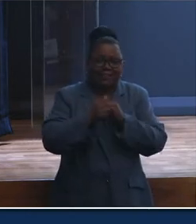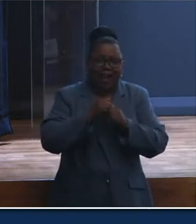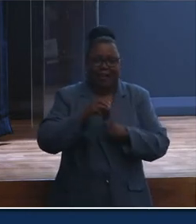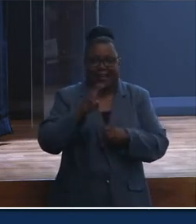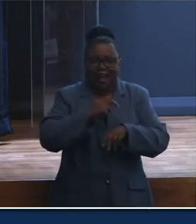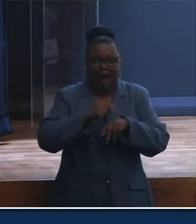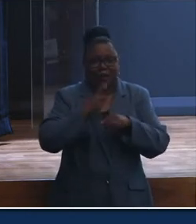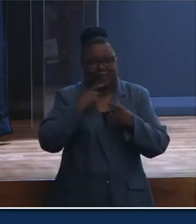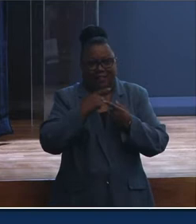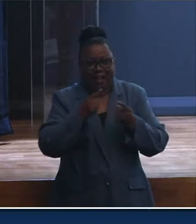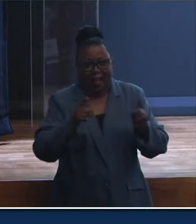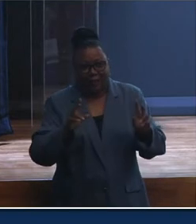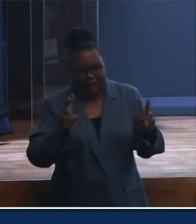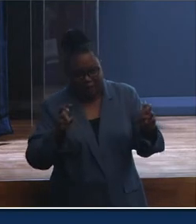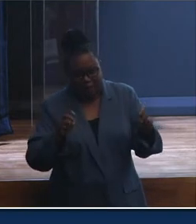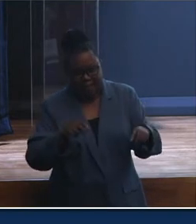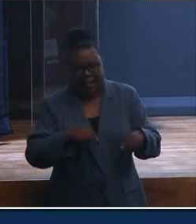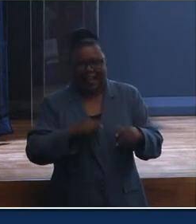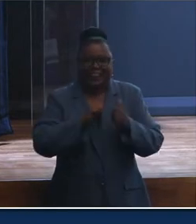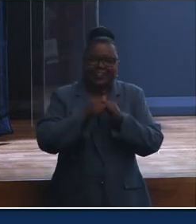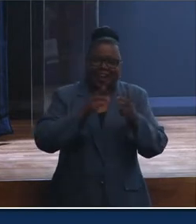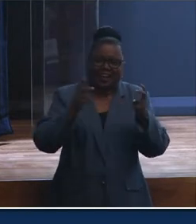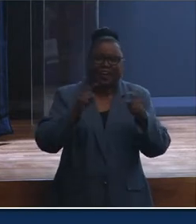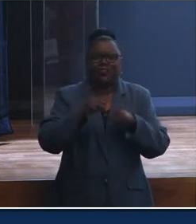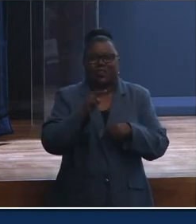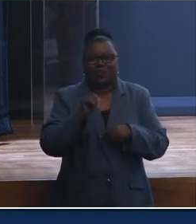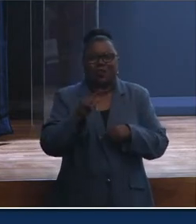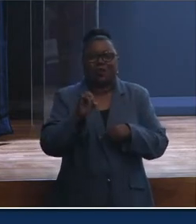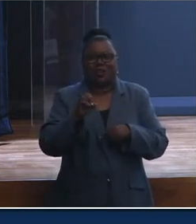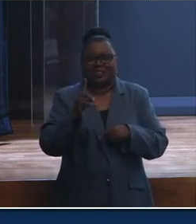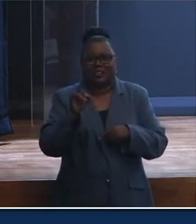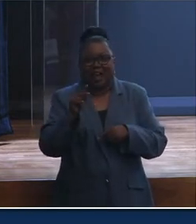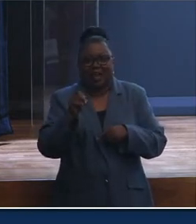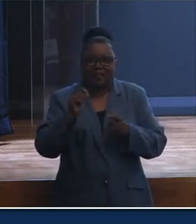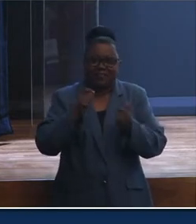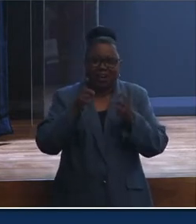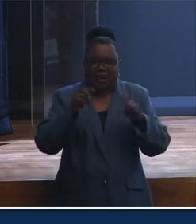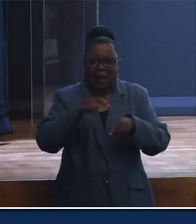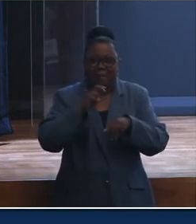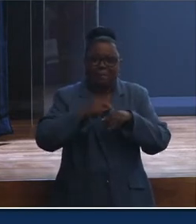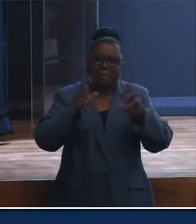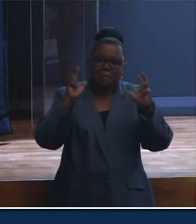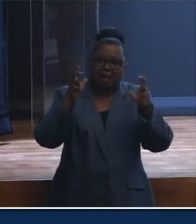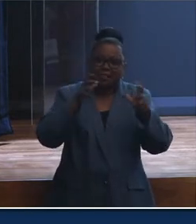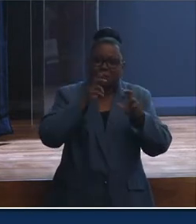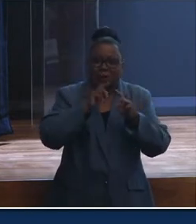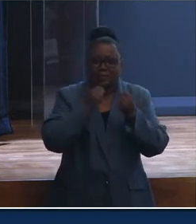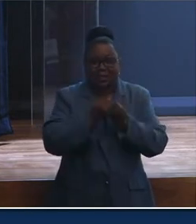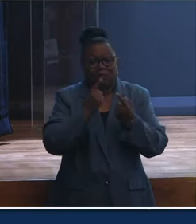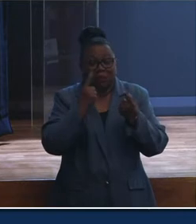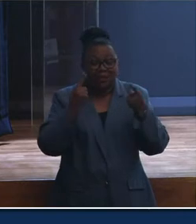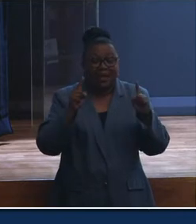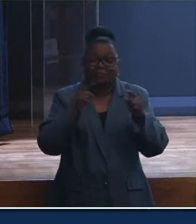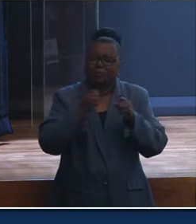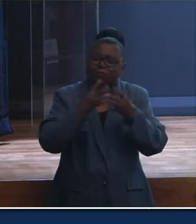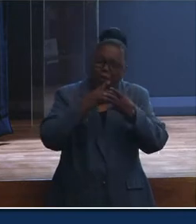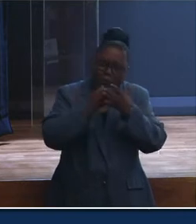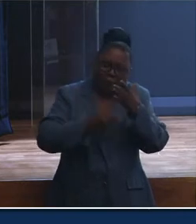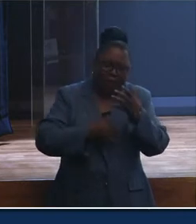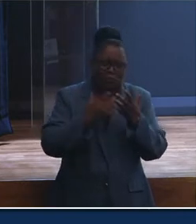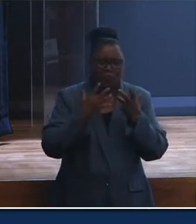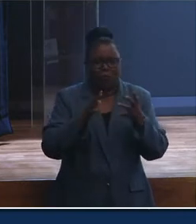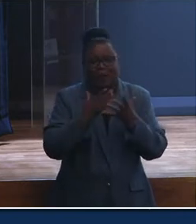it out loud. The Notre Dame Fighting Irish women's basketball team, which accomplished so many